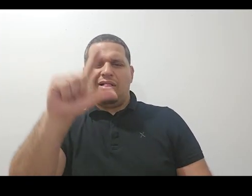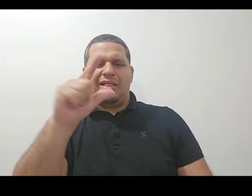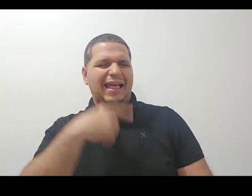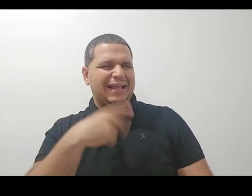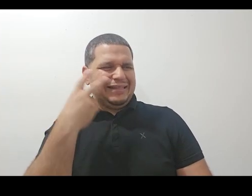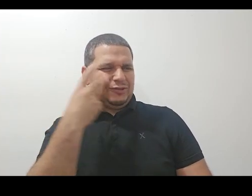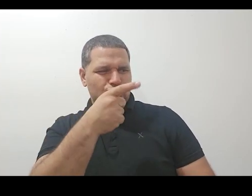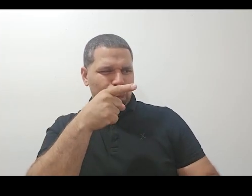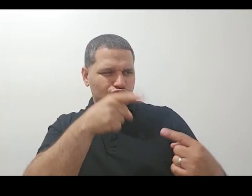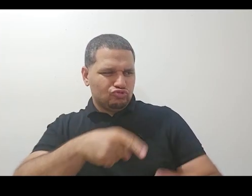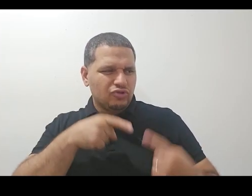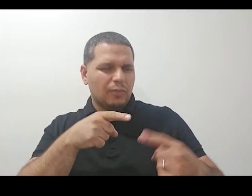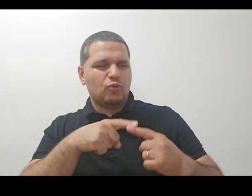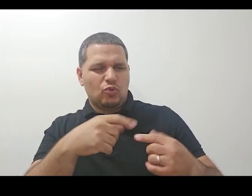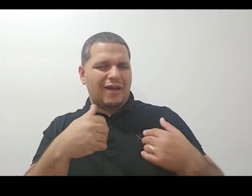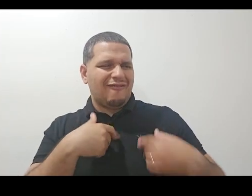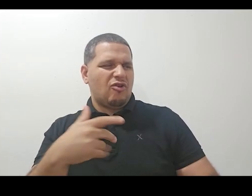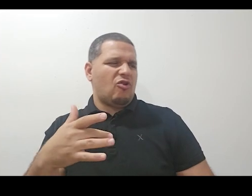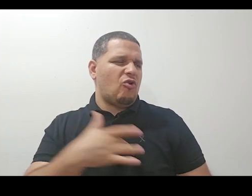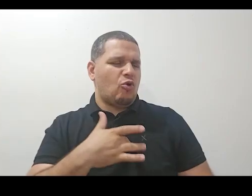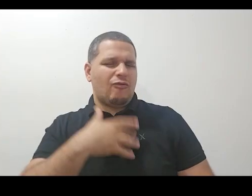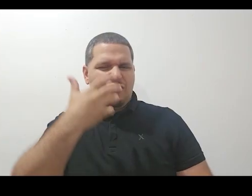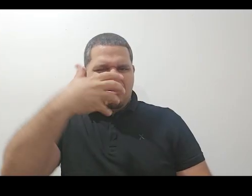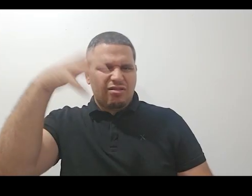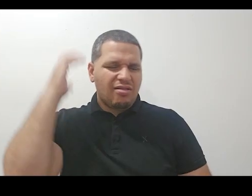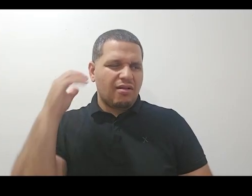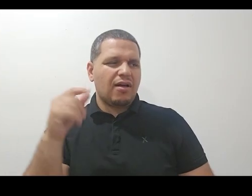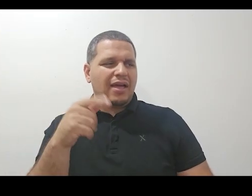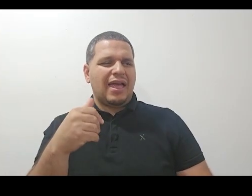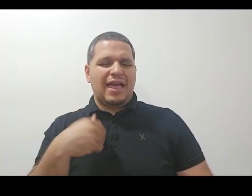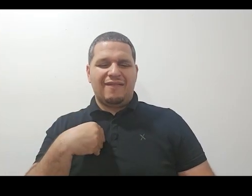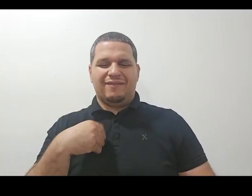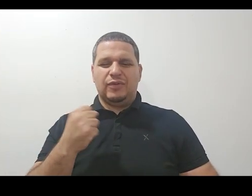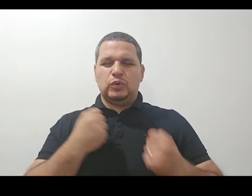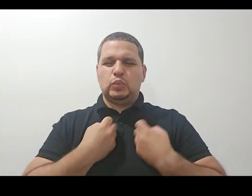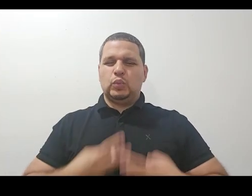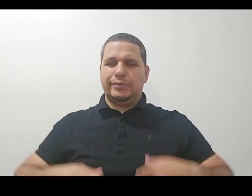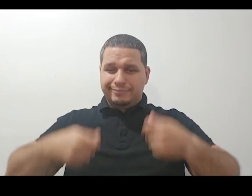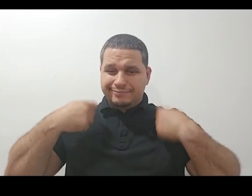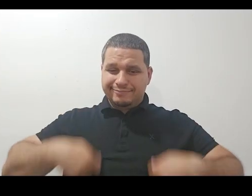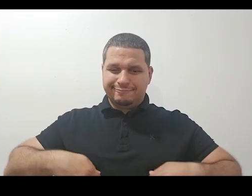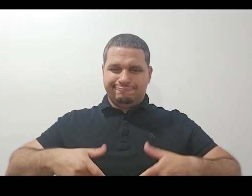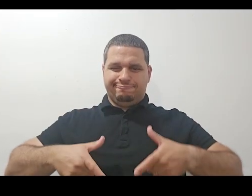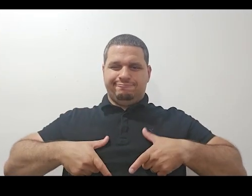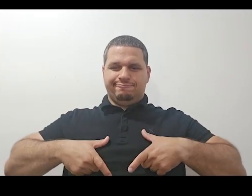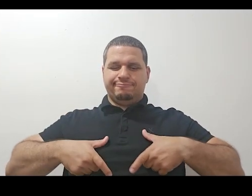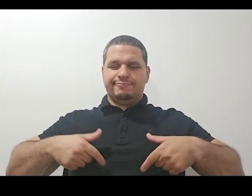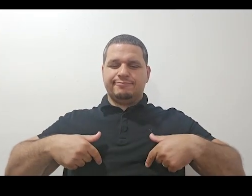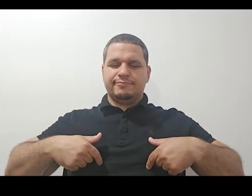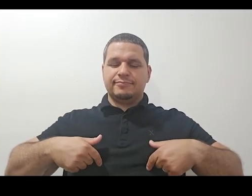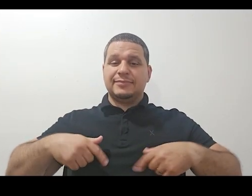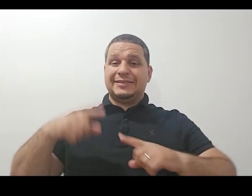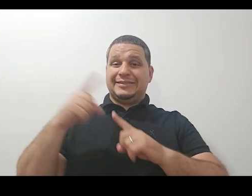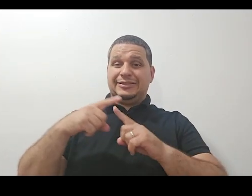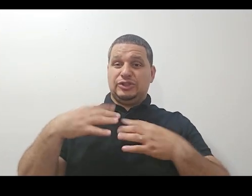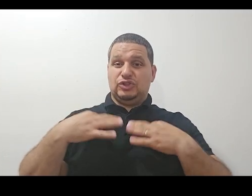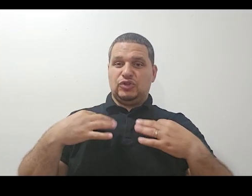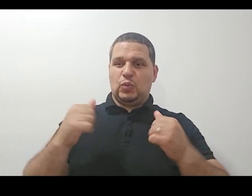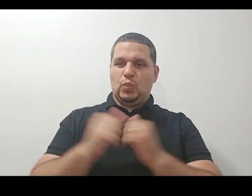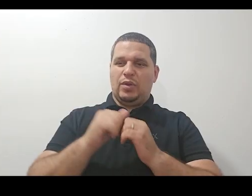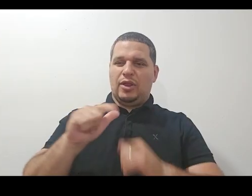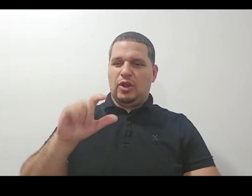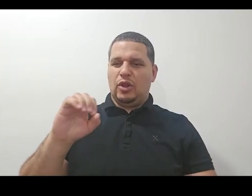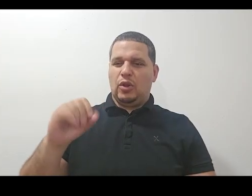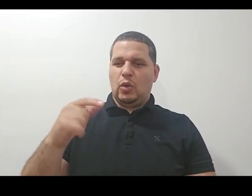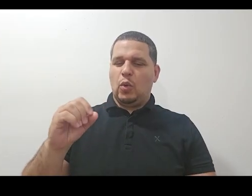sign up. He said, I see you struggling, but you have the heart of a lion. I have a sweatshirt and a